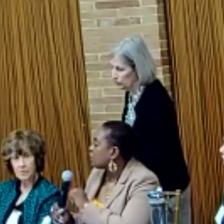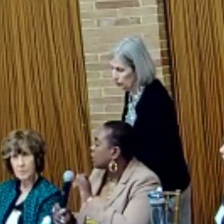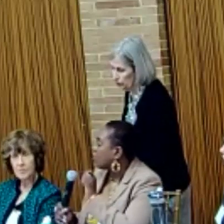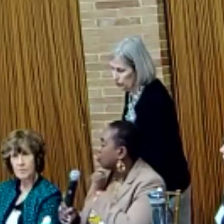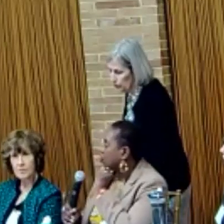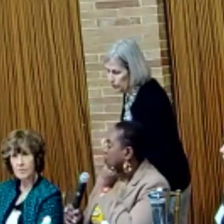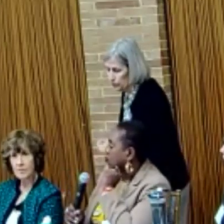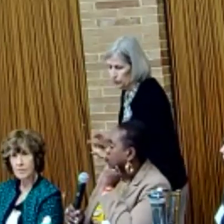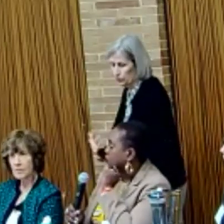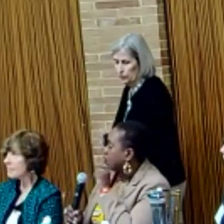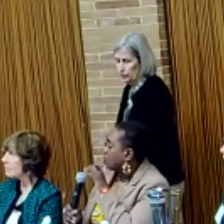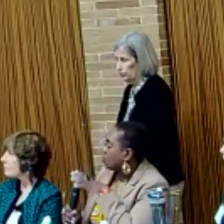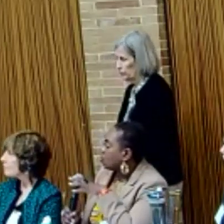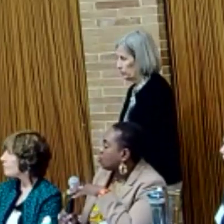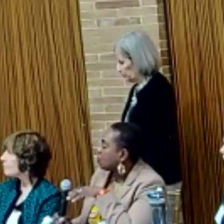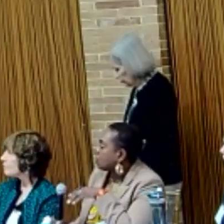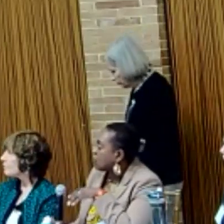so so can I